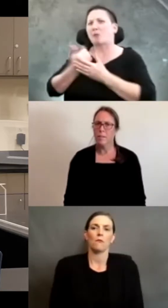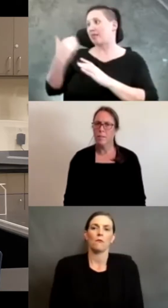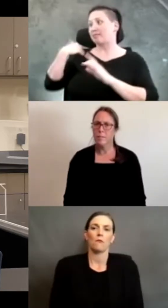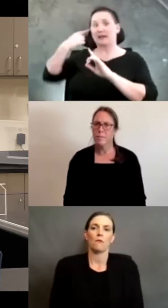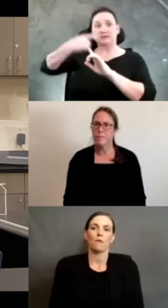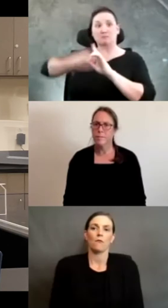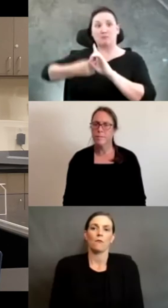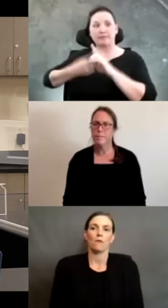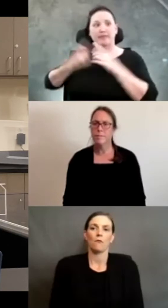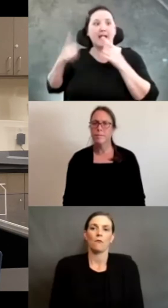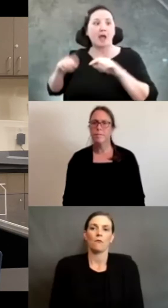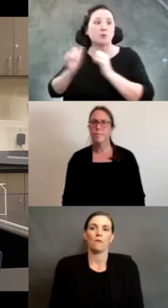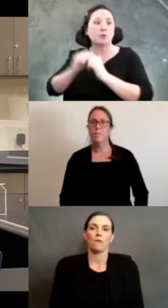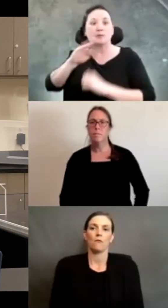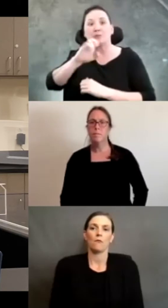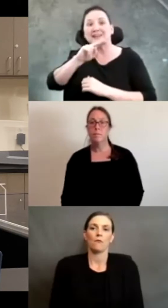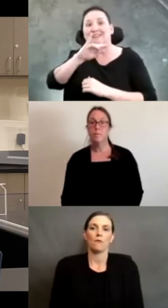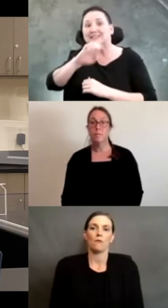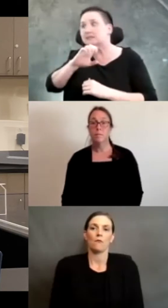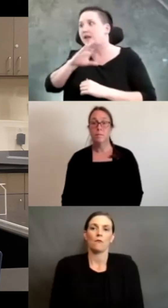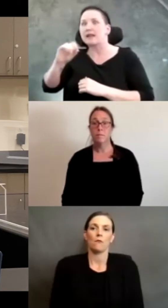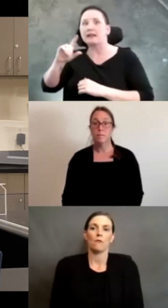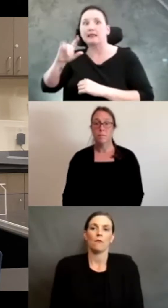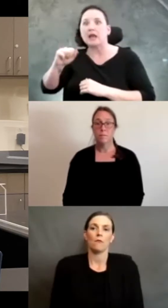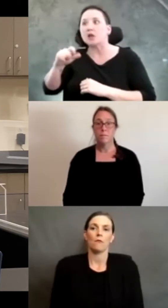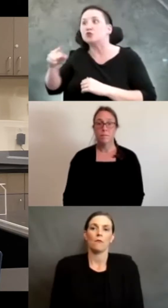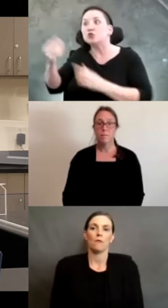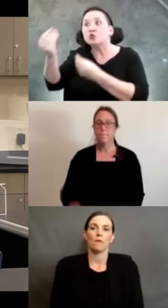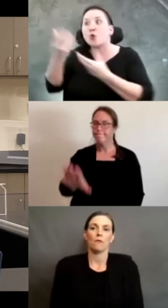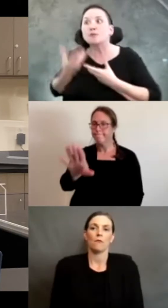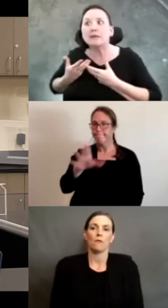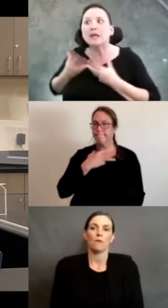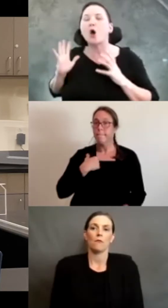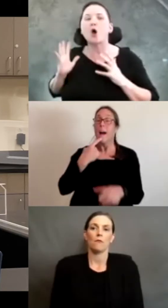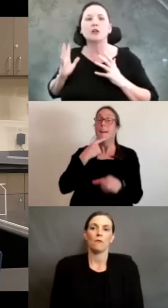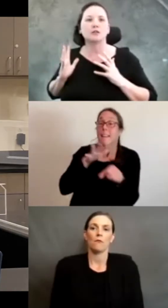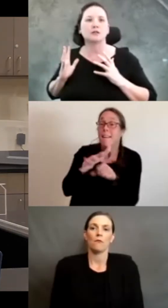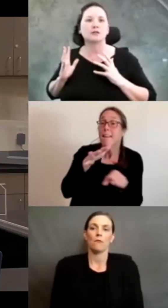with Benice and Leah, all she told me... I said, that's enough, sir.